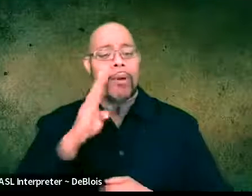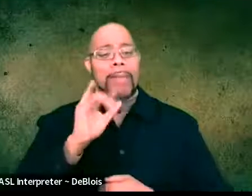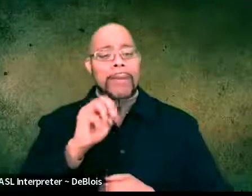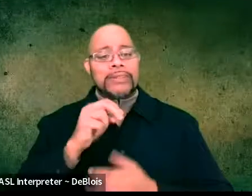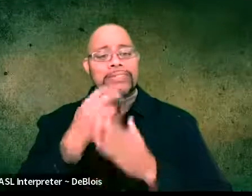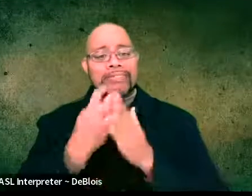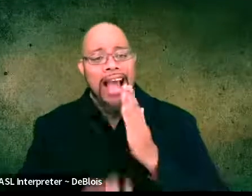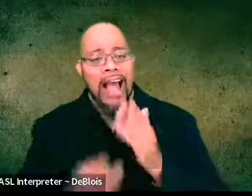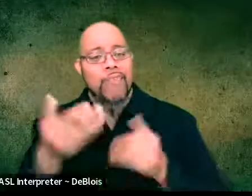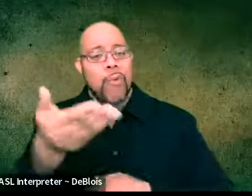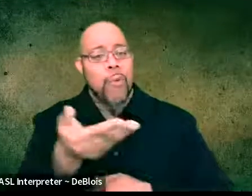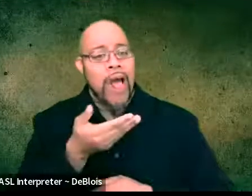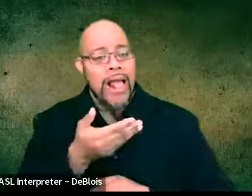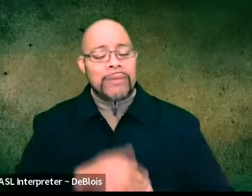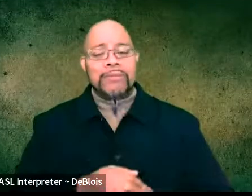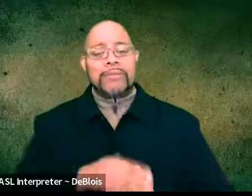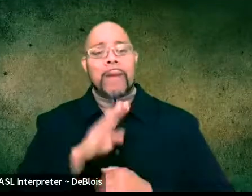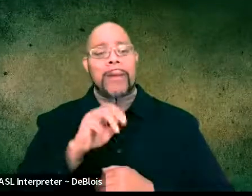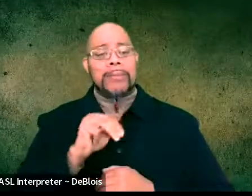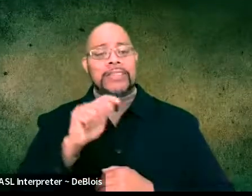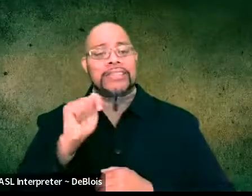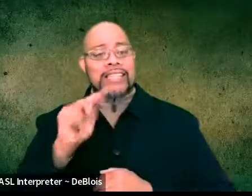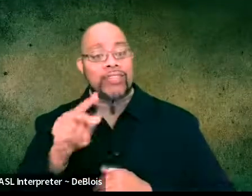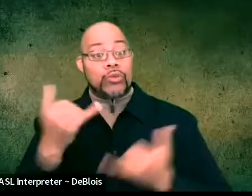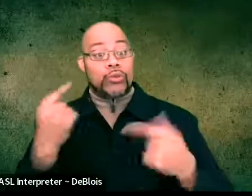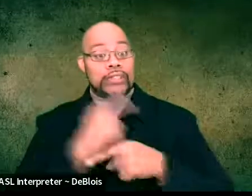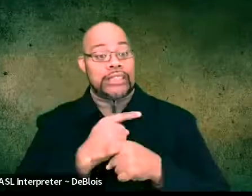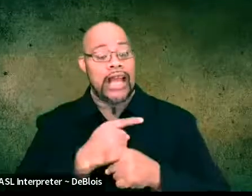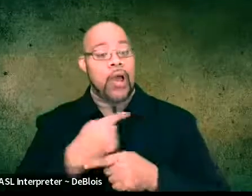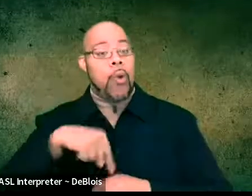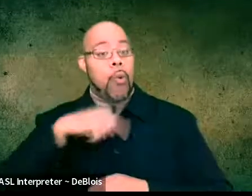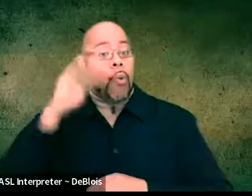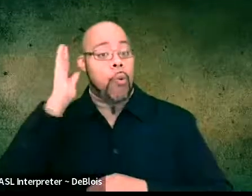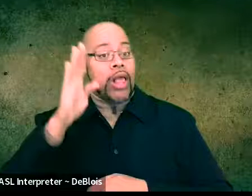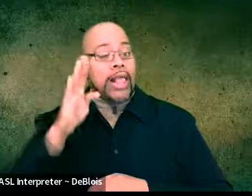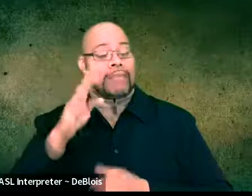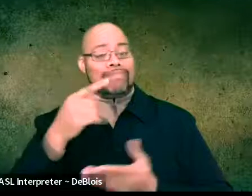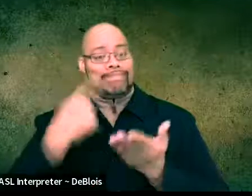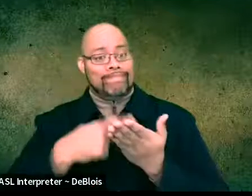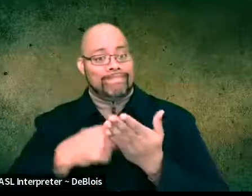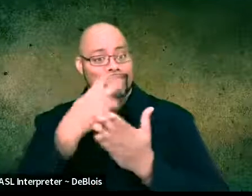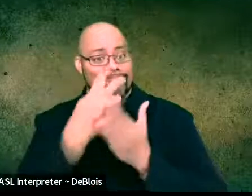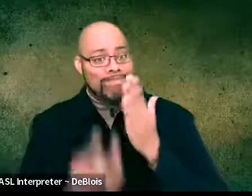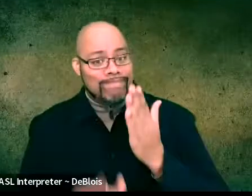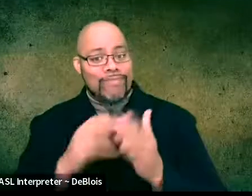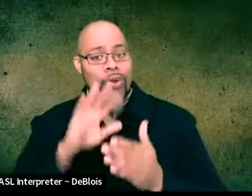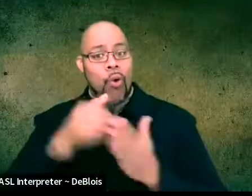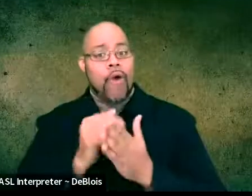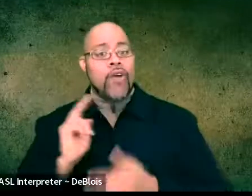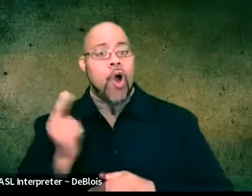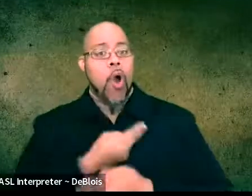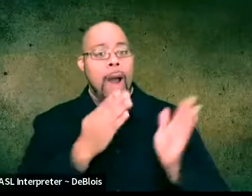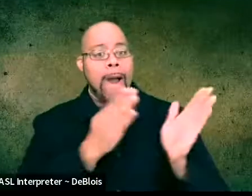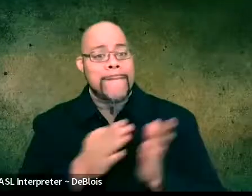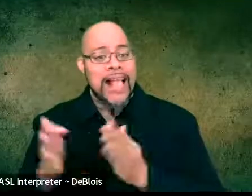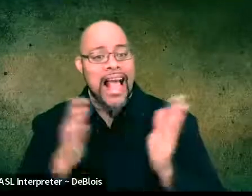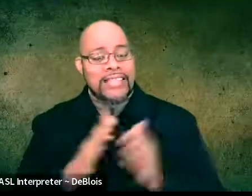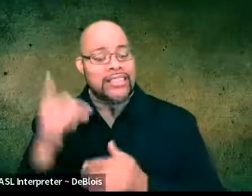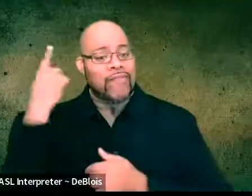Dives. Welcome to BIMS TV. And today we're going to be diving into all of our plans